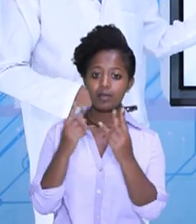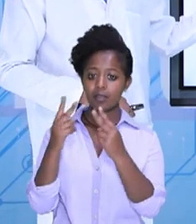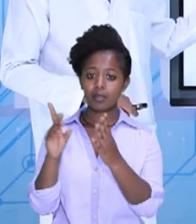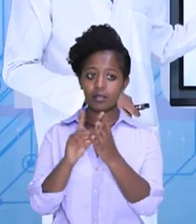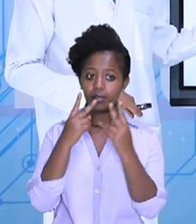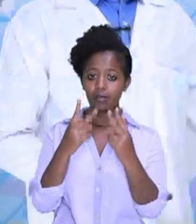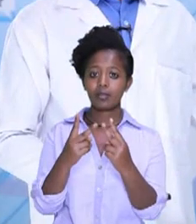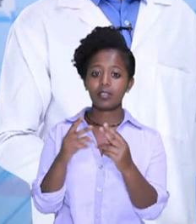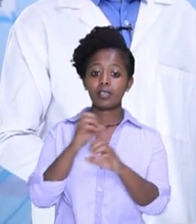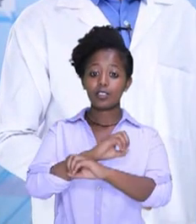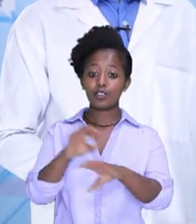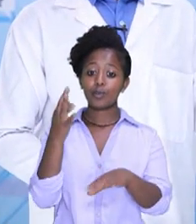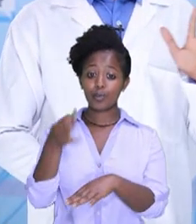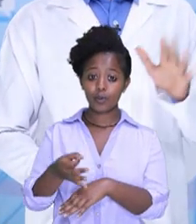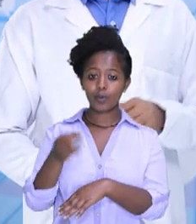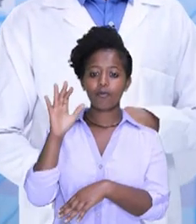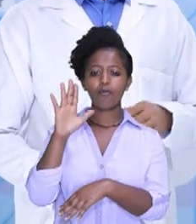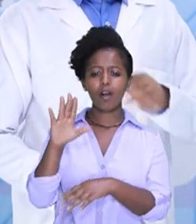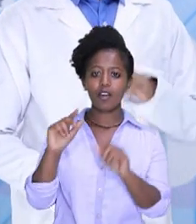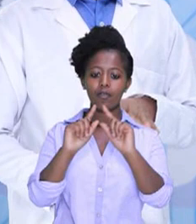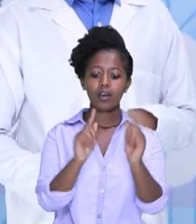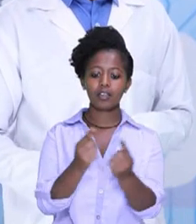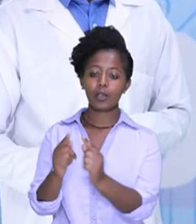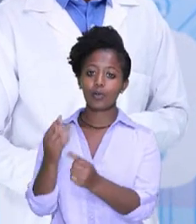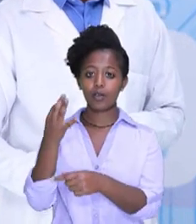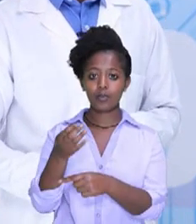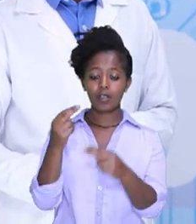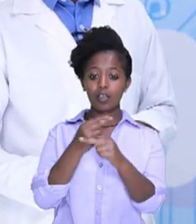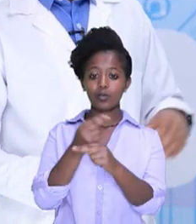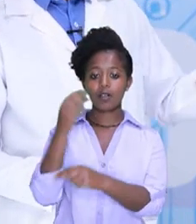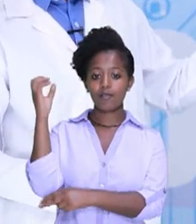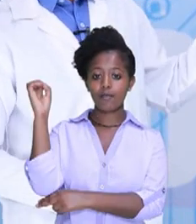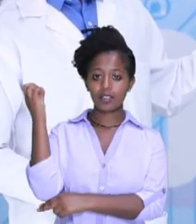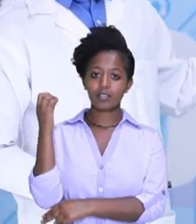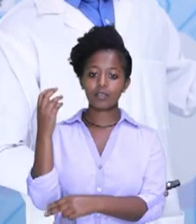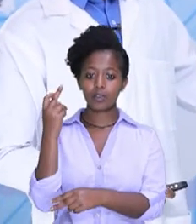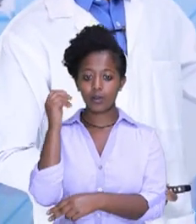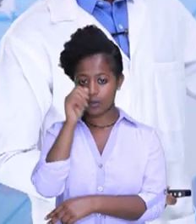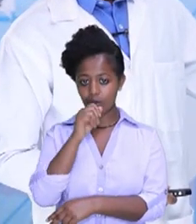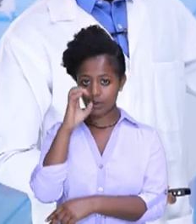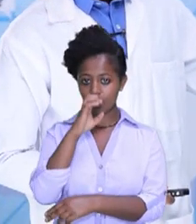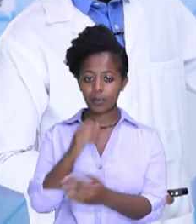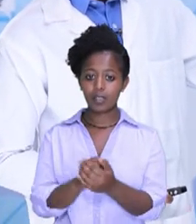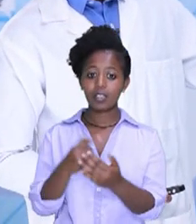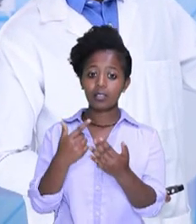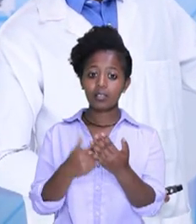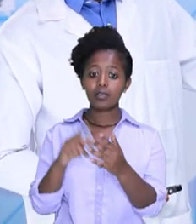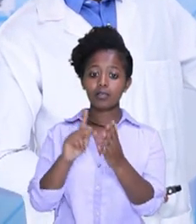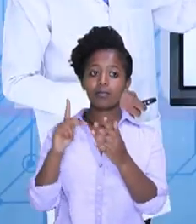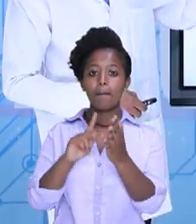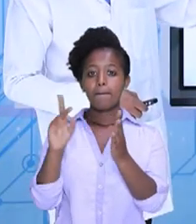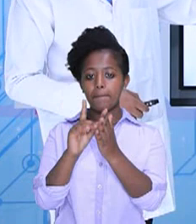this map shows the distribution of the five categories of natural vegetation of Ethiopia. So, as you see this